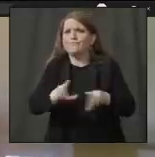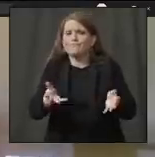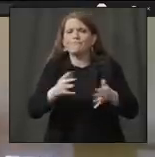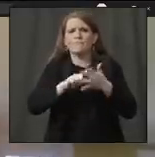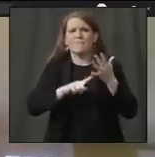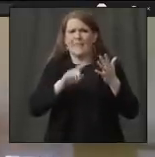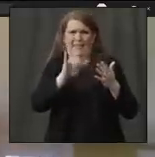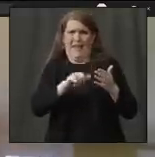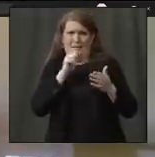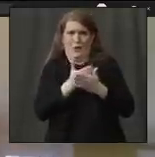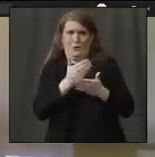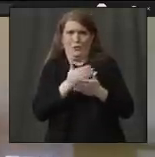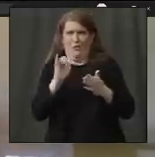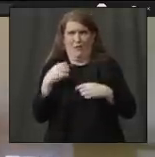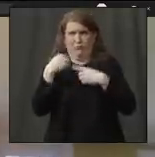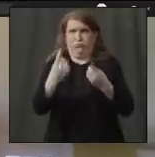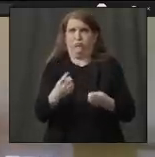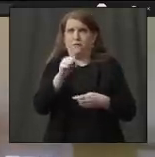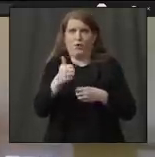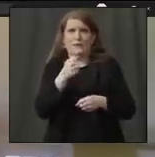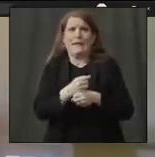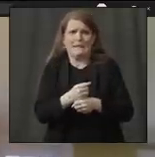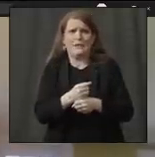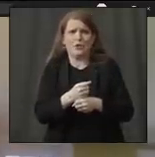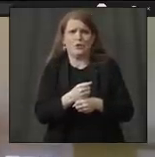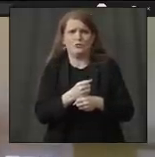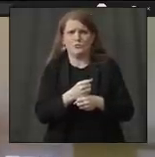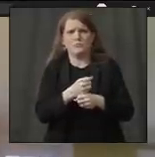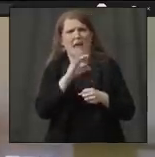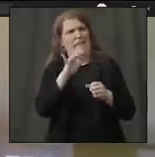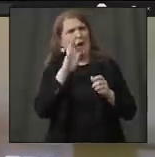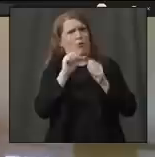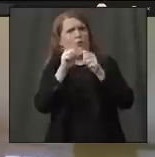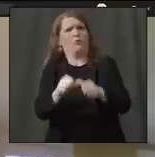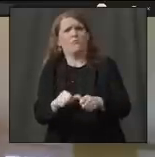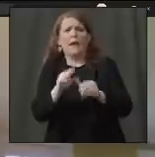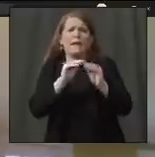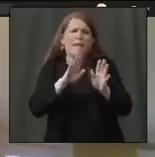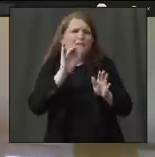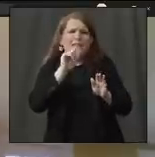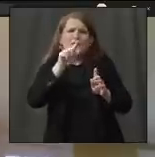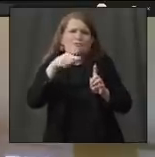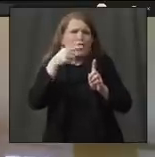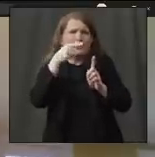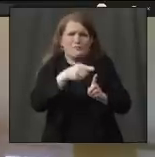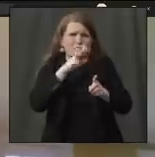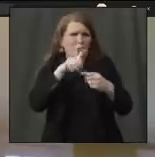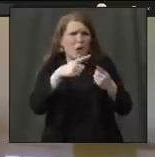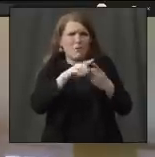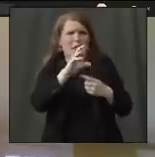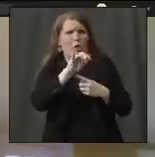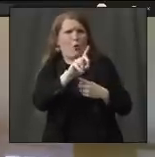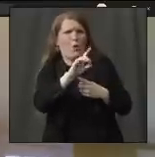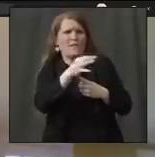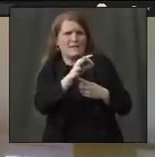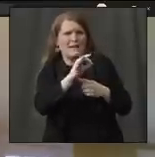those conversations are taking place, not necessarily COVID related, but they would certainly benefit the pandemic we're